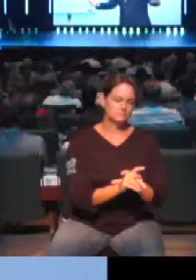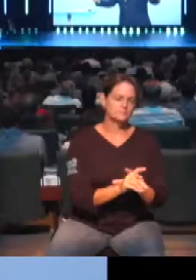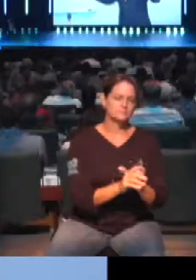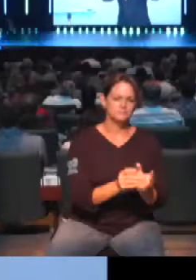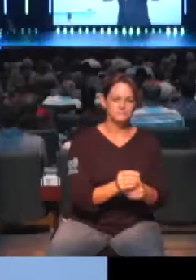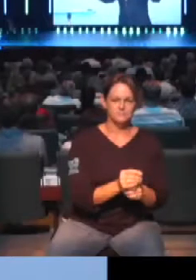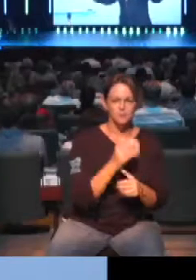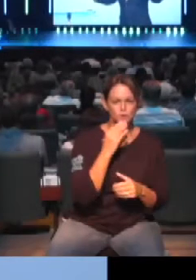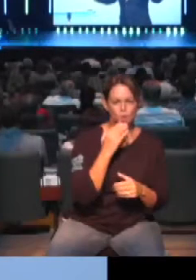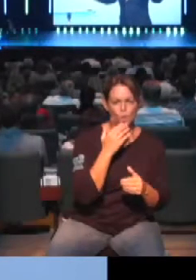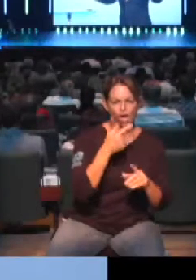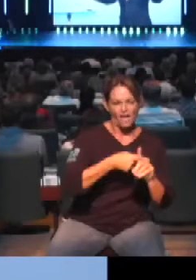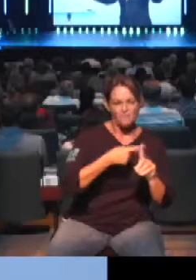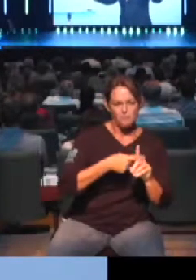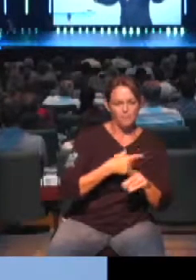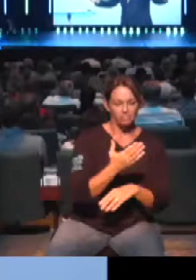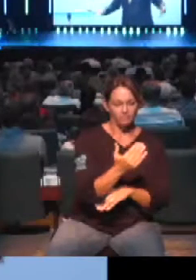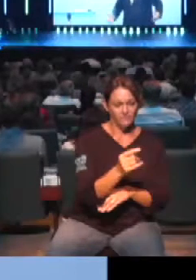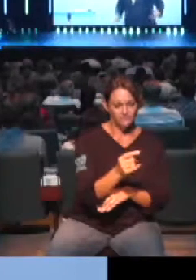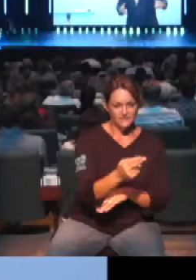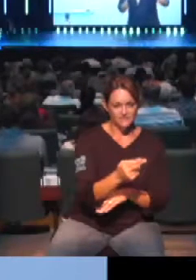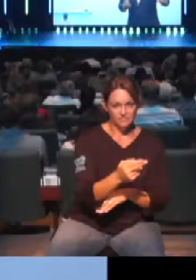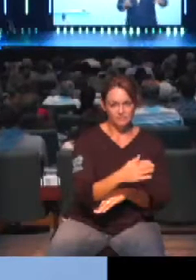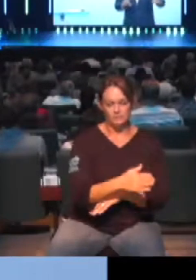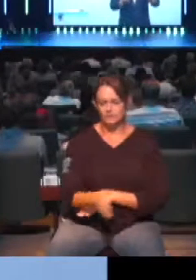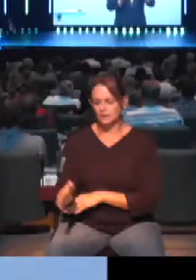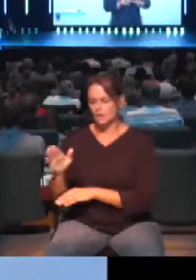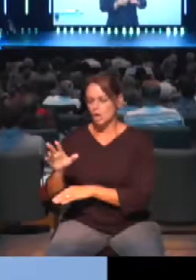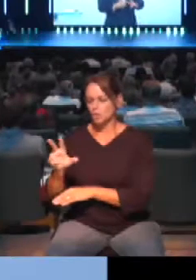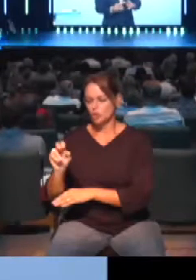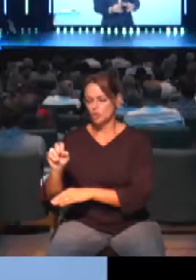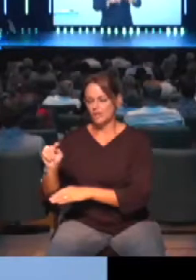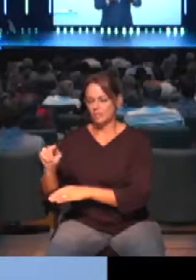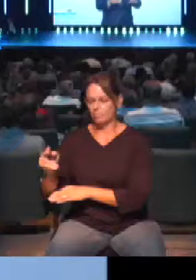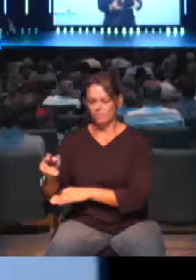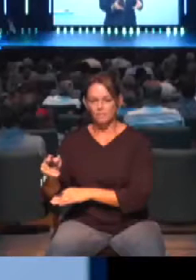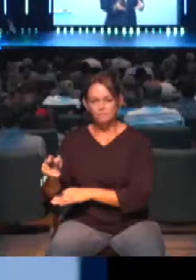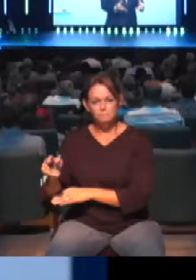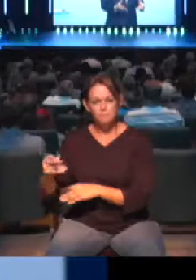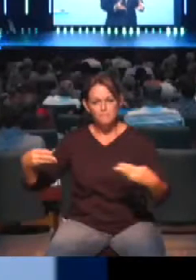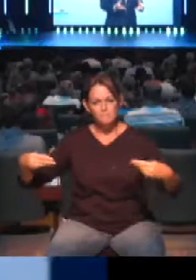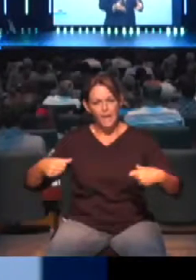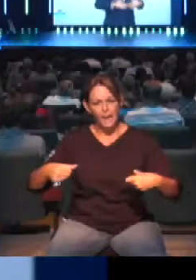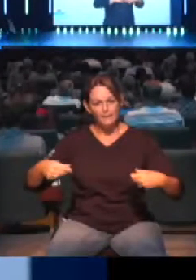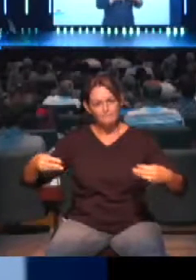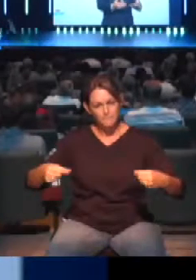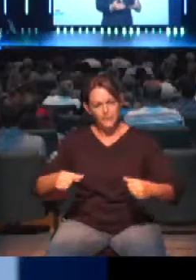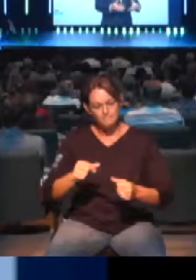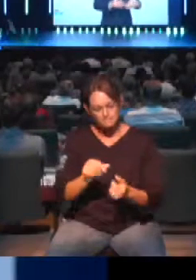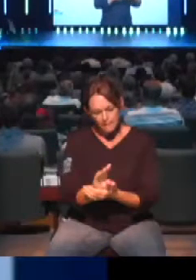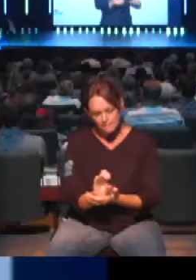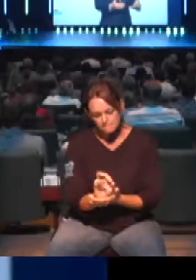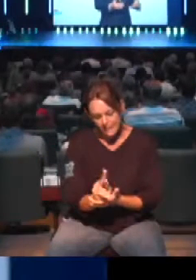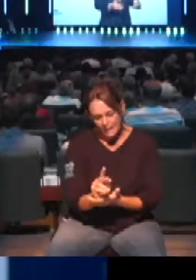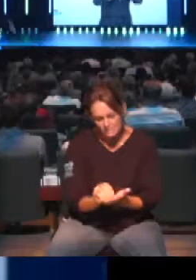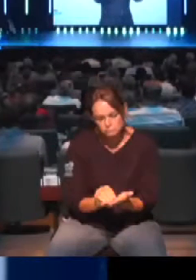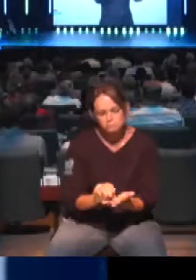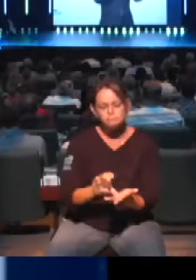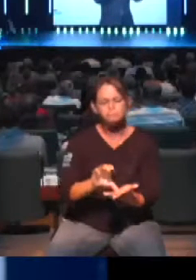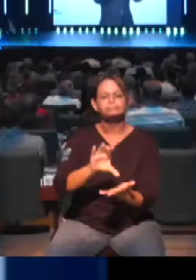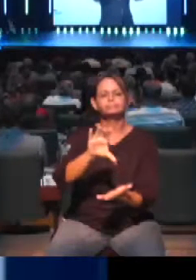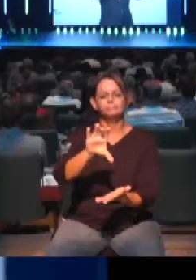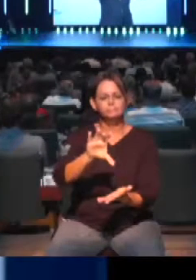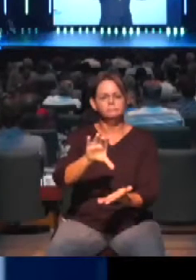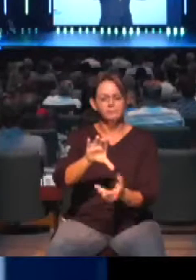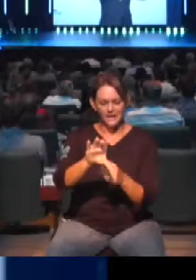direct deposit. But I get paid on the 15th and the 30th. And so on those days when I'm having my quiet time, I go online in the morning